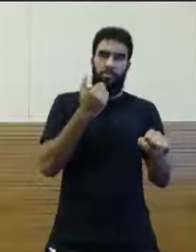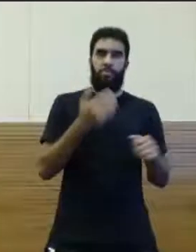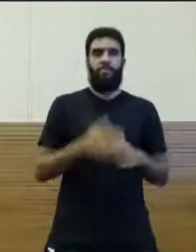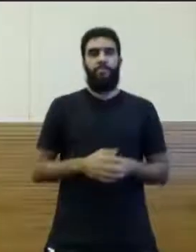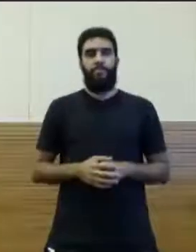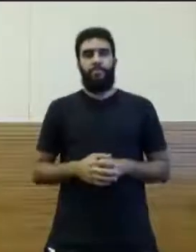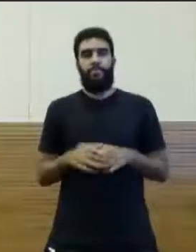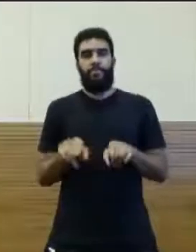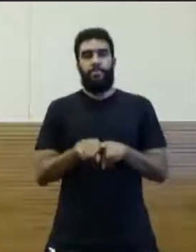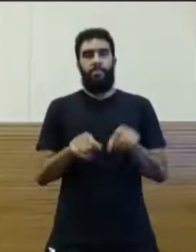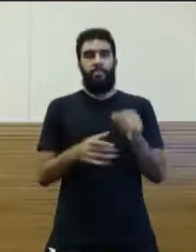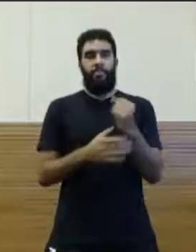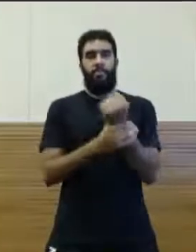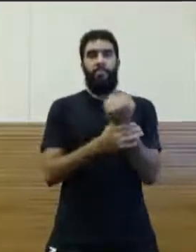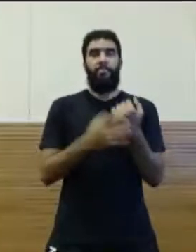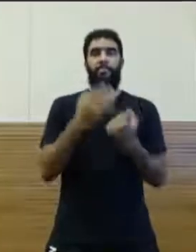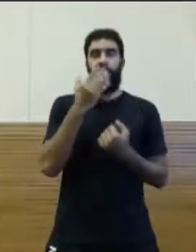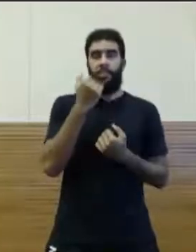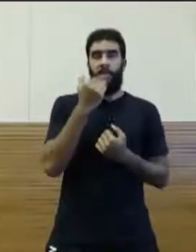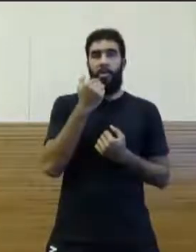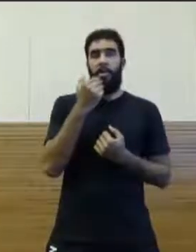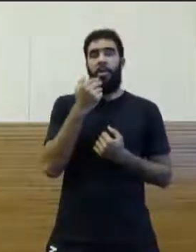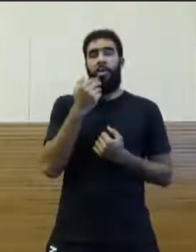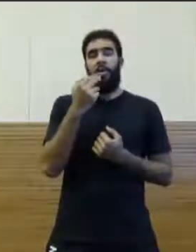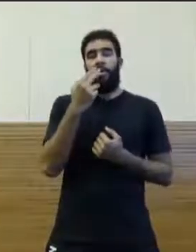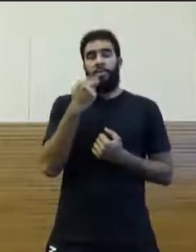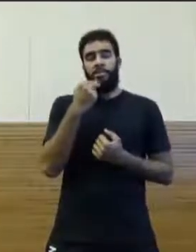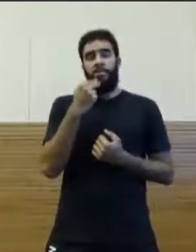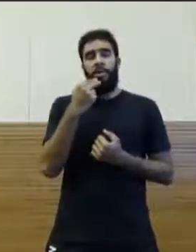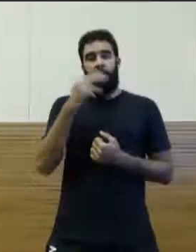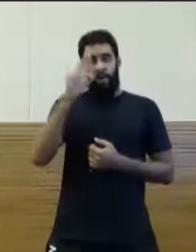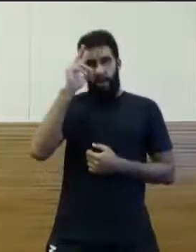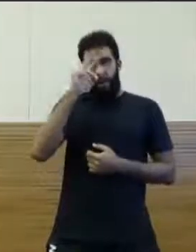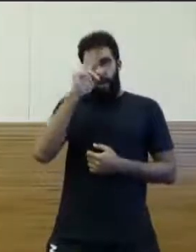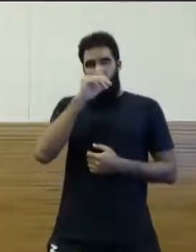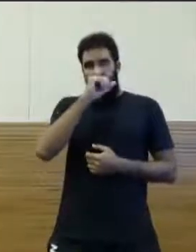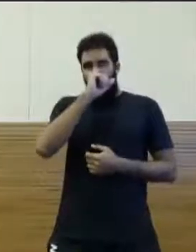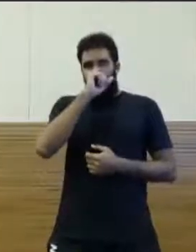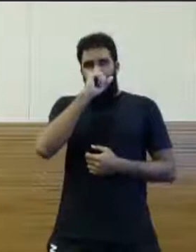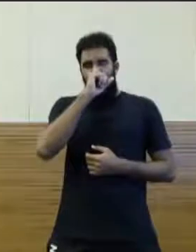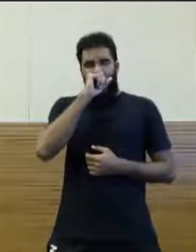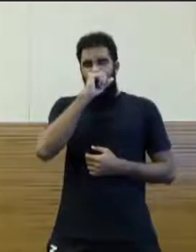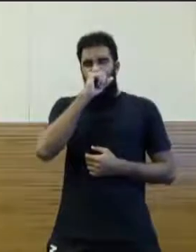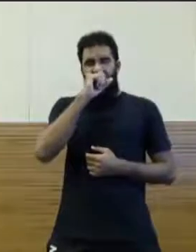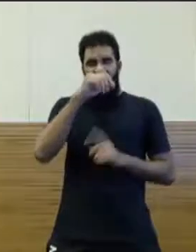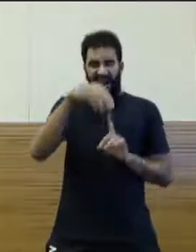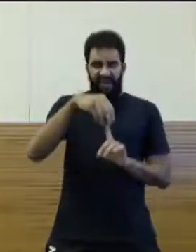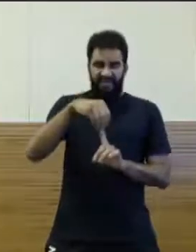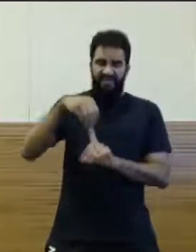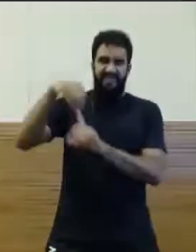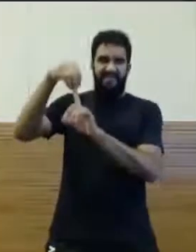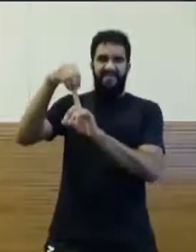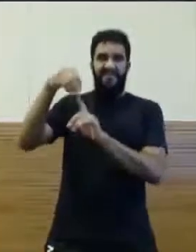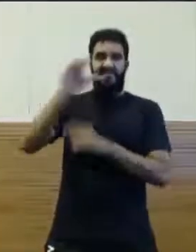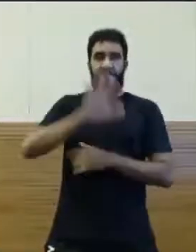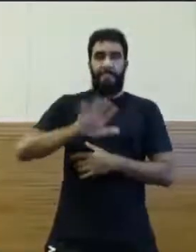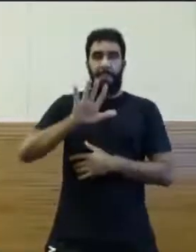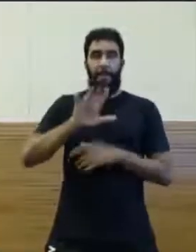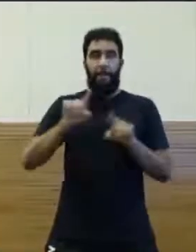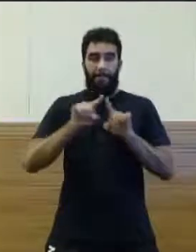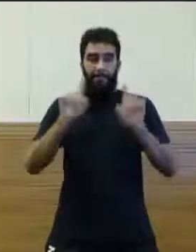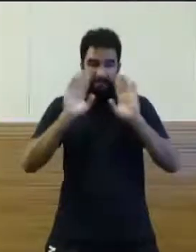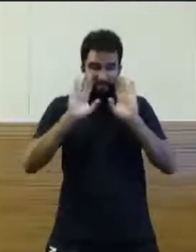those food systems, and we also like to highlight these messages and new